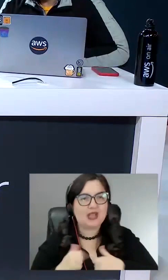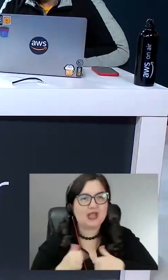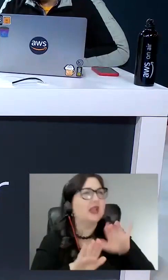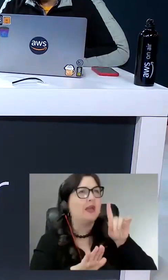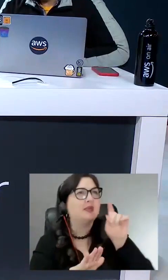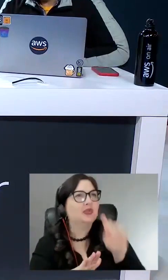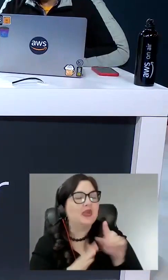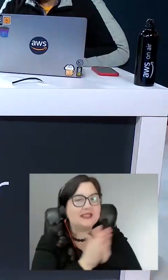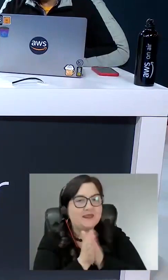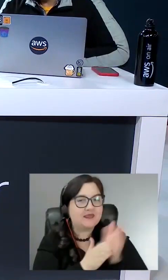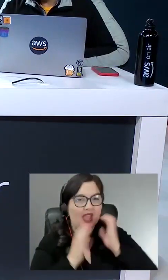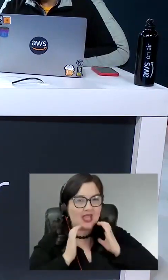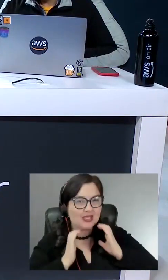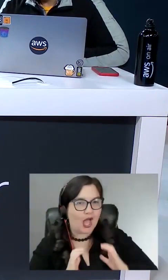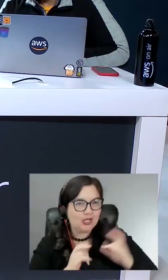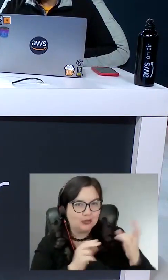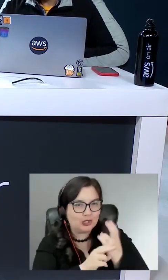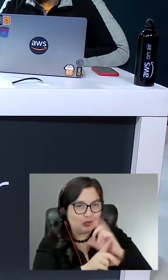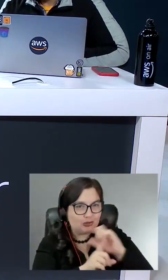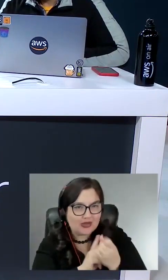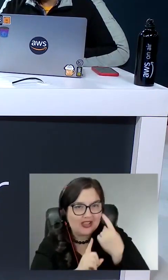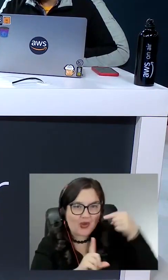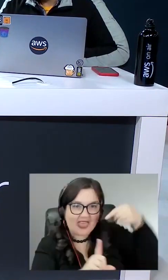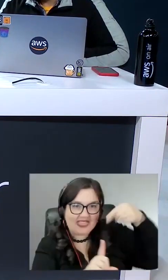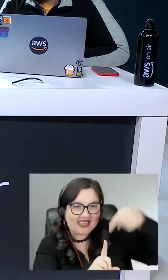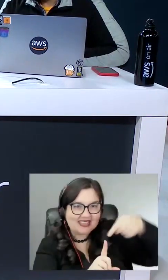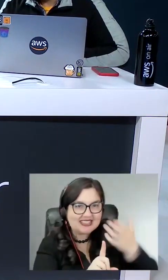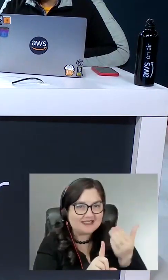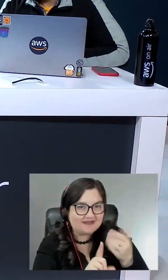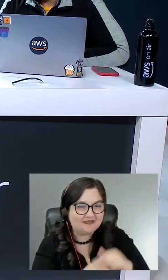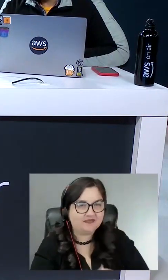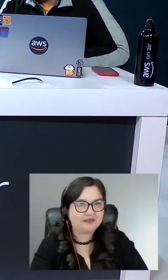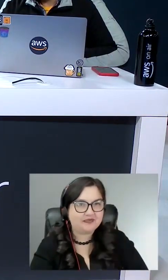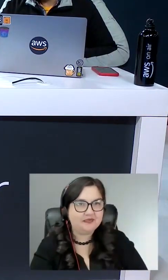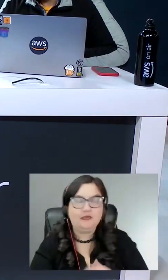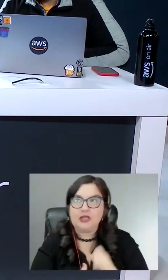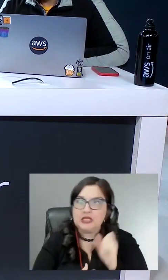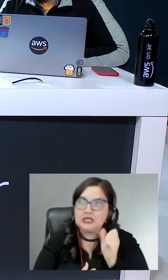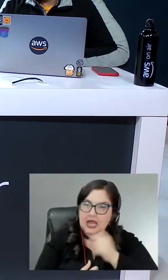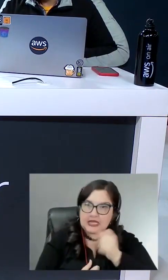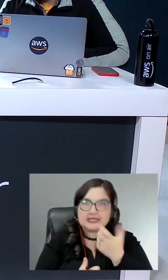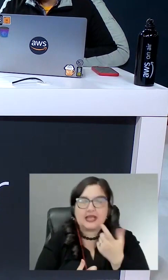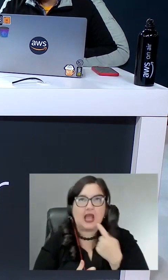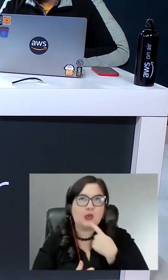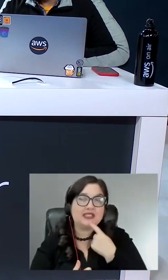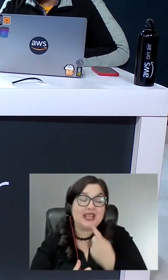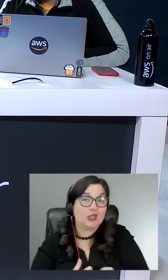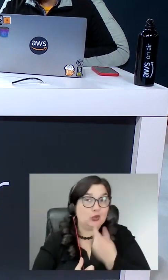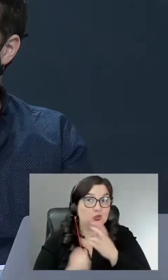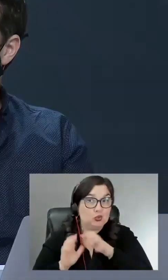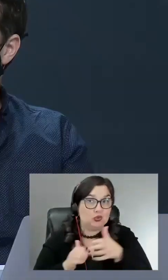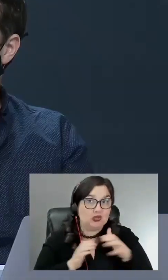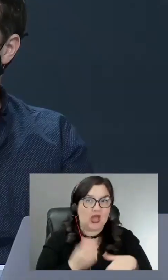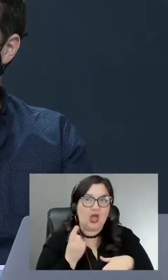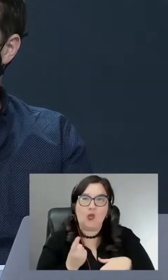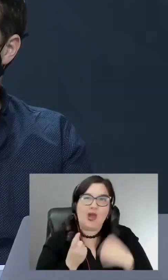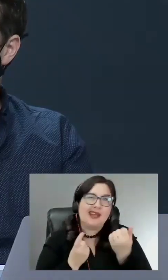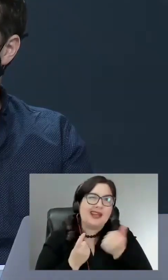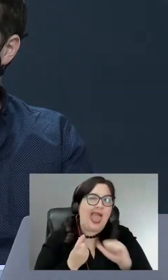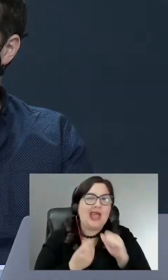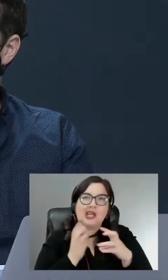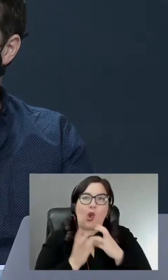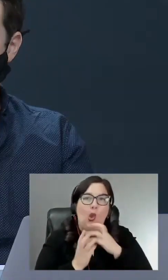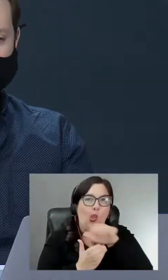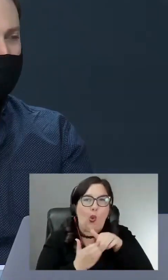cases for Cloud WAN? Yeah, so there's, I would say, two categories. There's one is like any of the global type things. Like you're running in